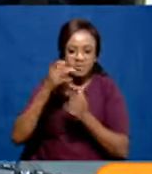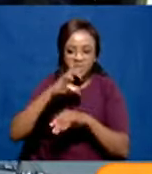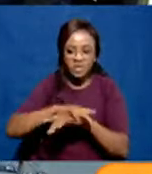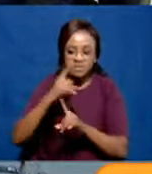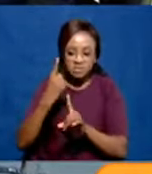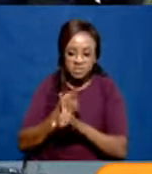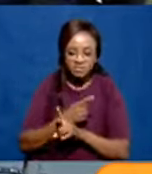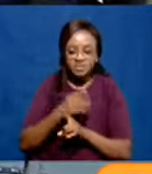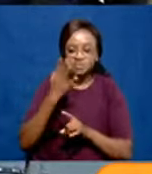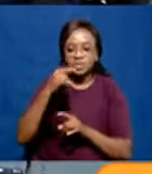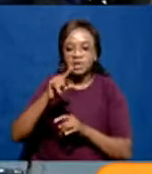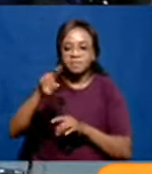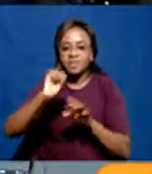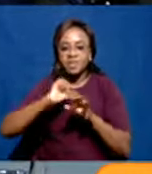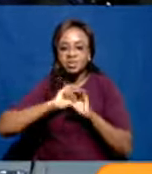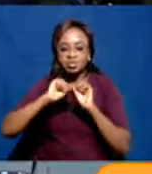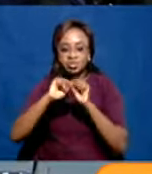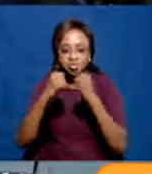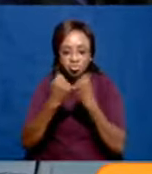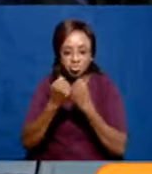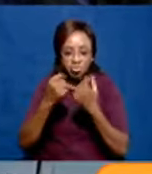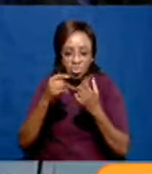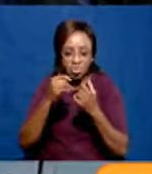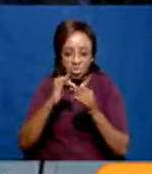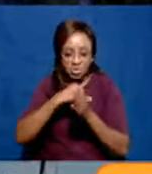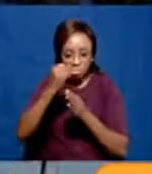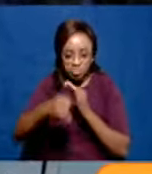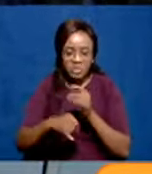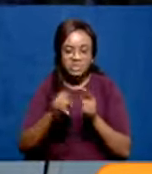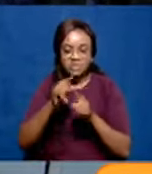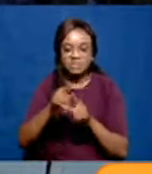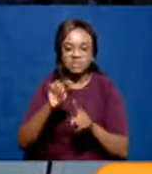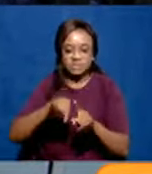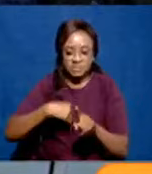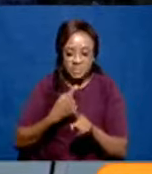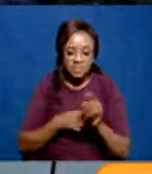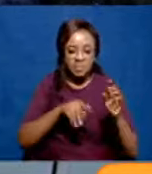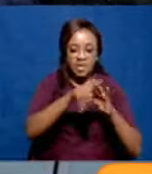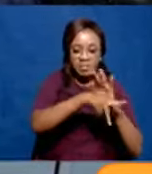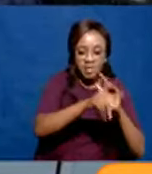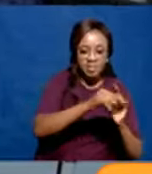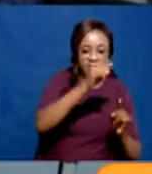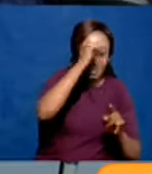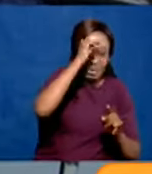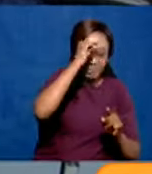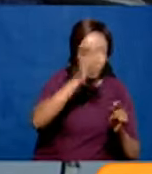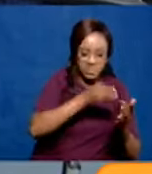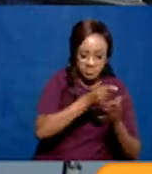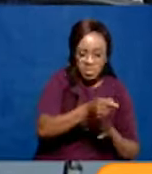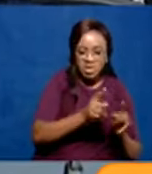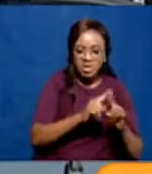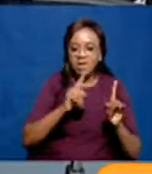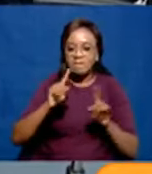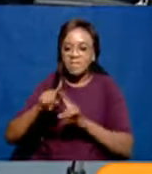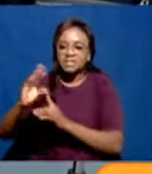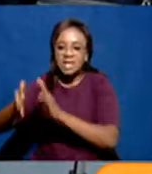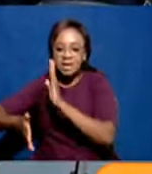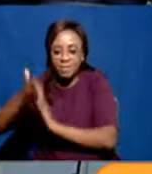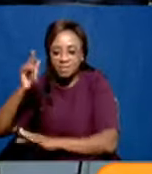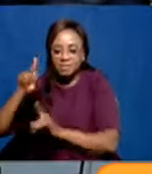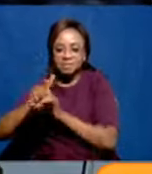social health insurance fund is a member's fund, and emergency fund is also funded by the Exchequer, but again, it is funded by the Exchequer for those who are members